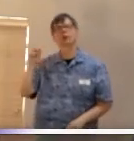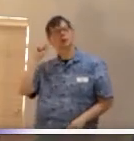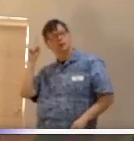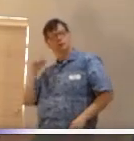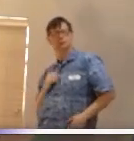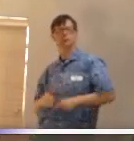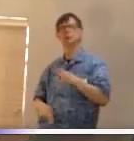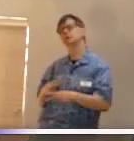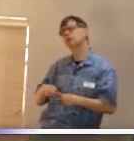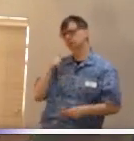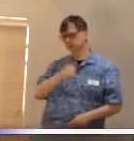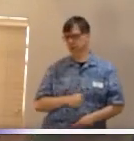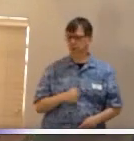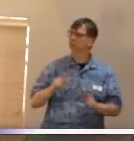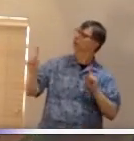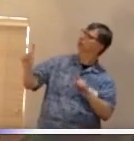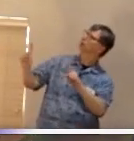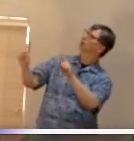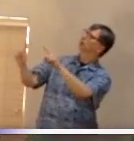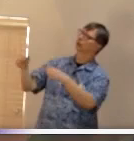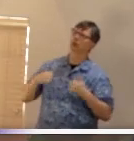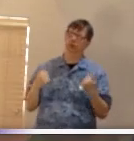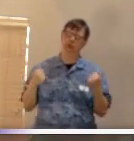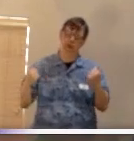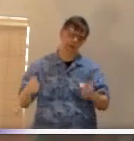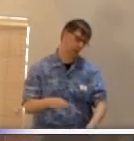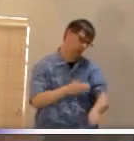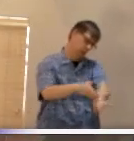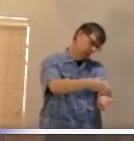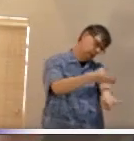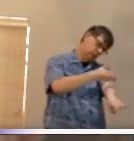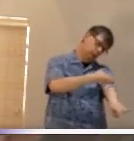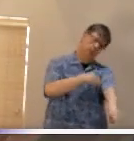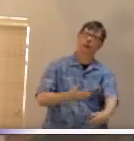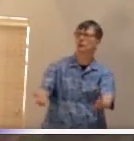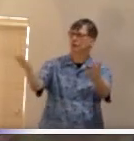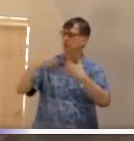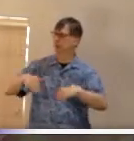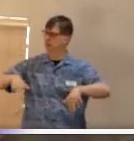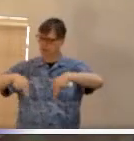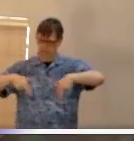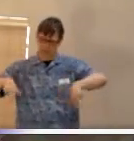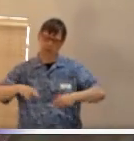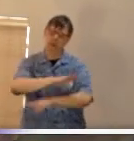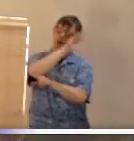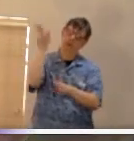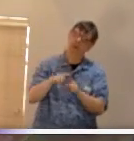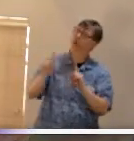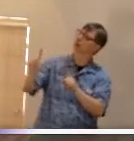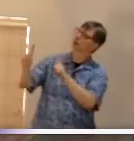self, is nothing but a vibrational energy pattern in play, always at a certain frequency or